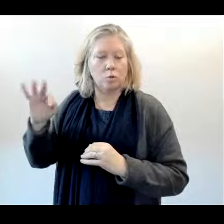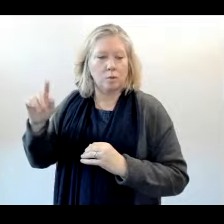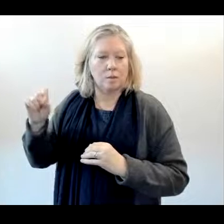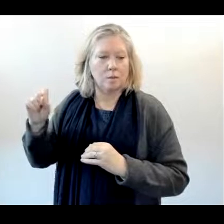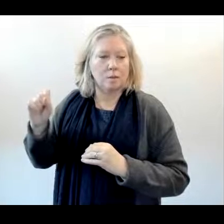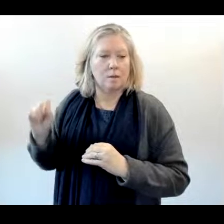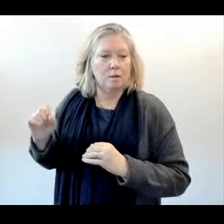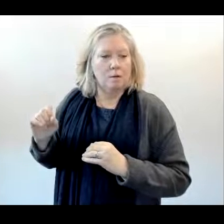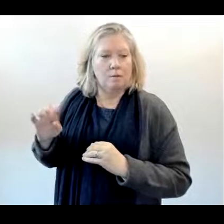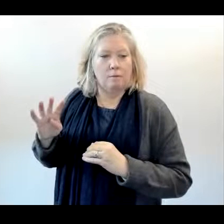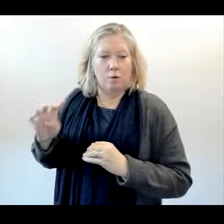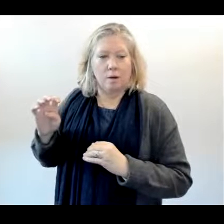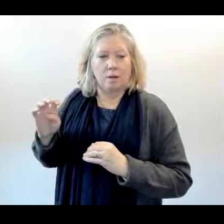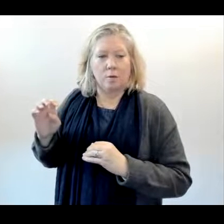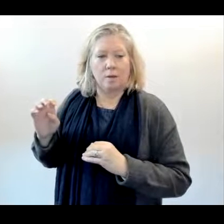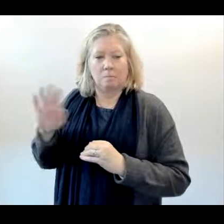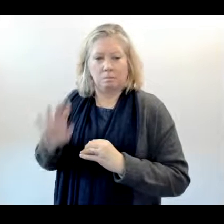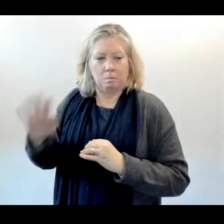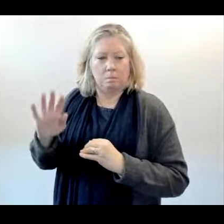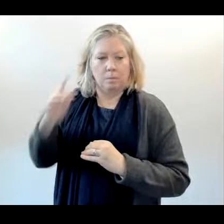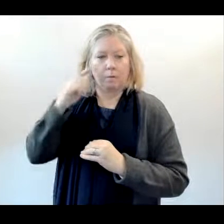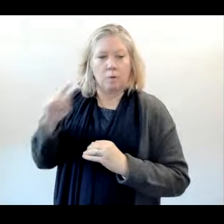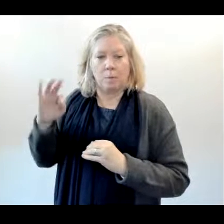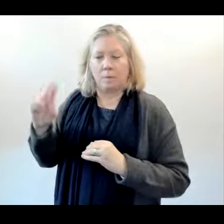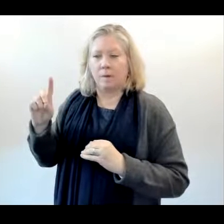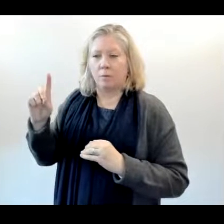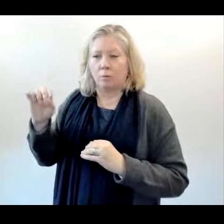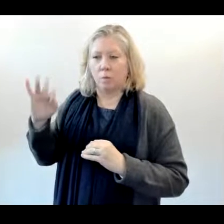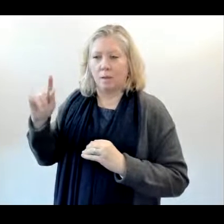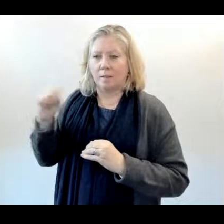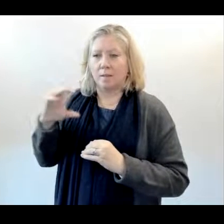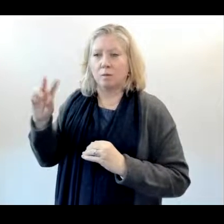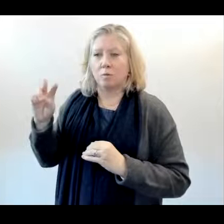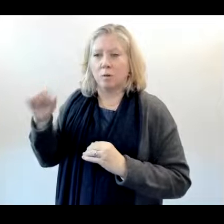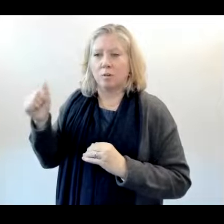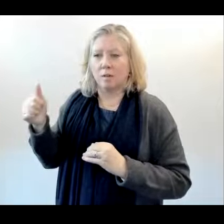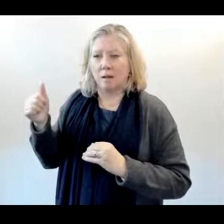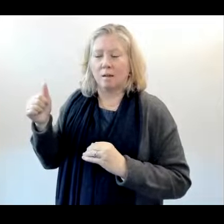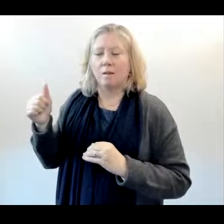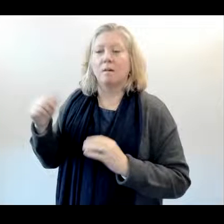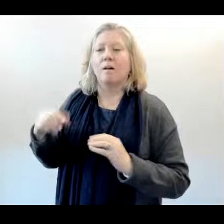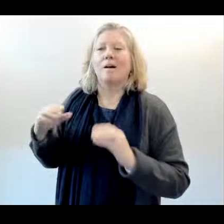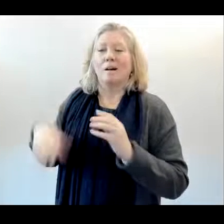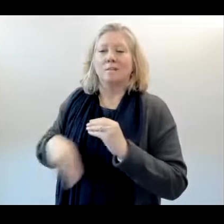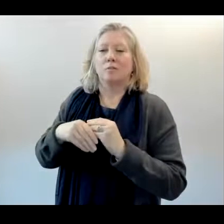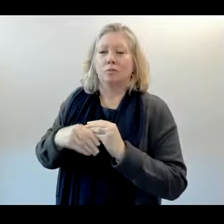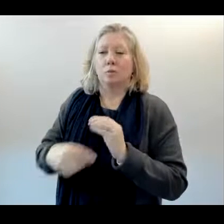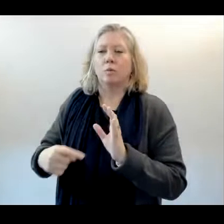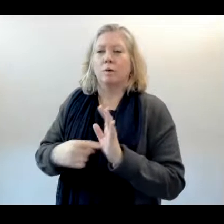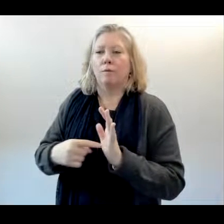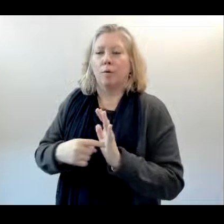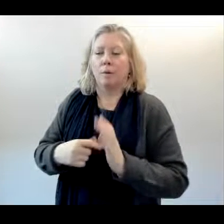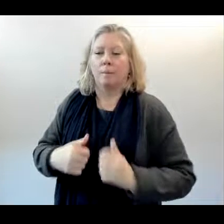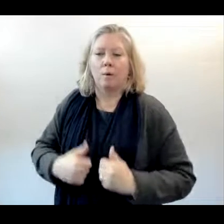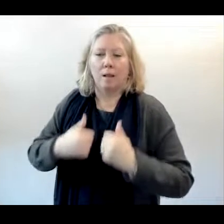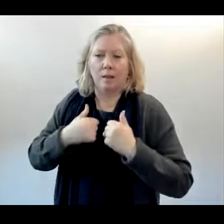Dwellings, 205 are market rate, and 210 are additional affordable units. The URA is the lead implementation entity for the